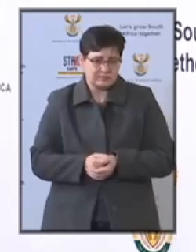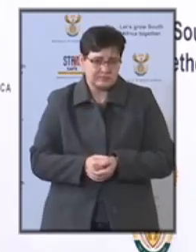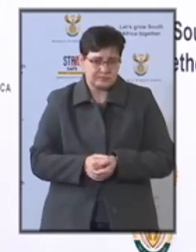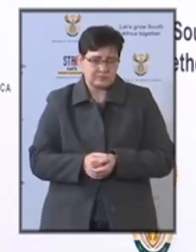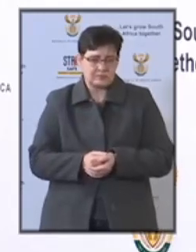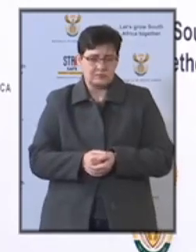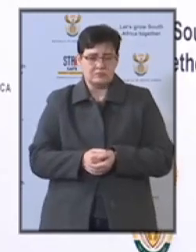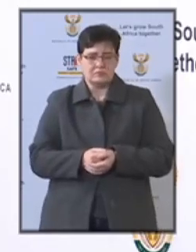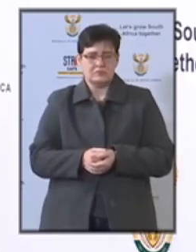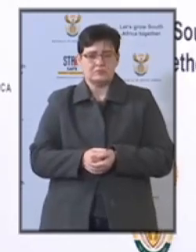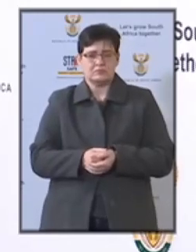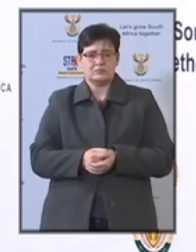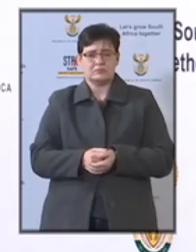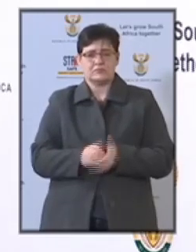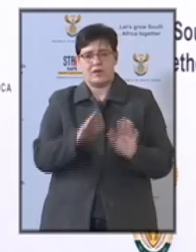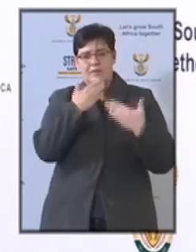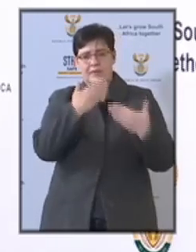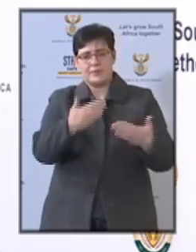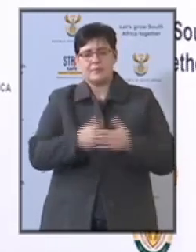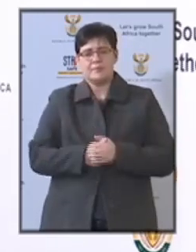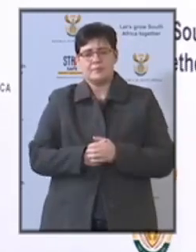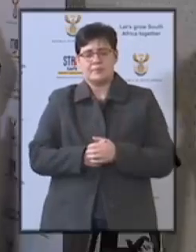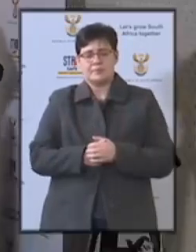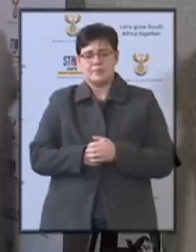for purposes of operations. Thank you.